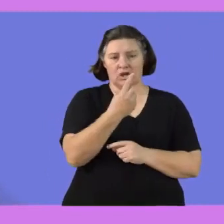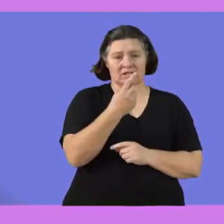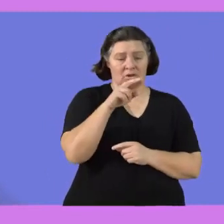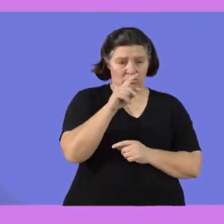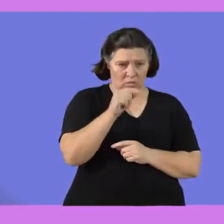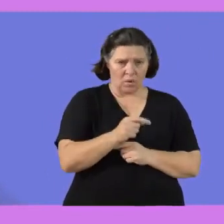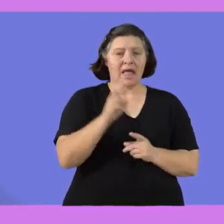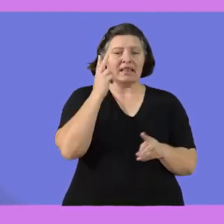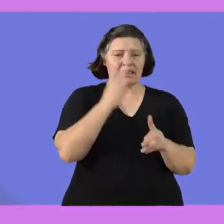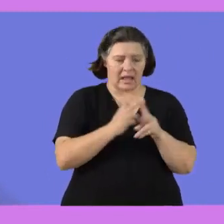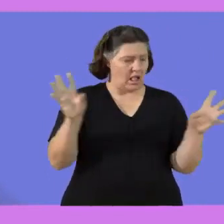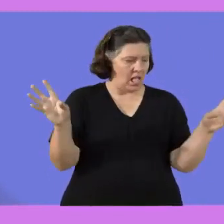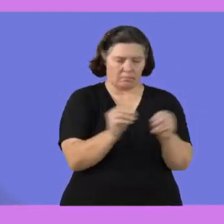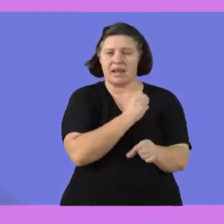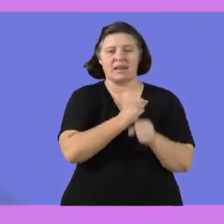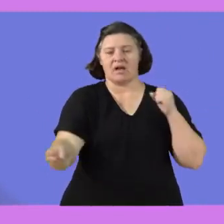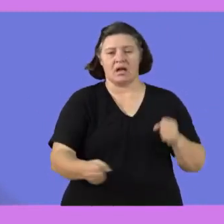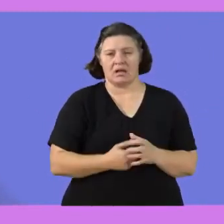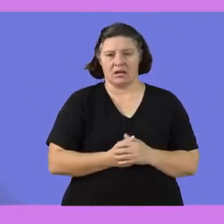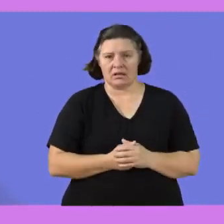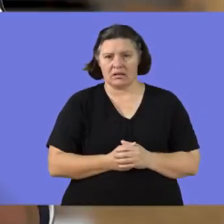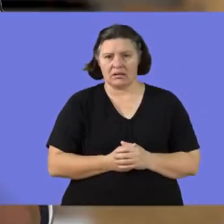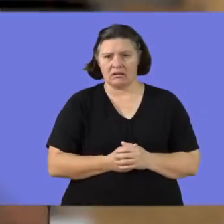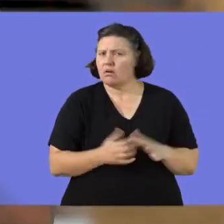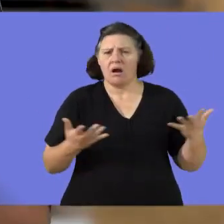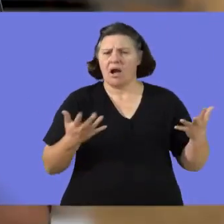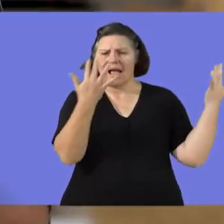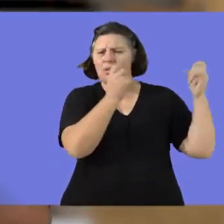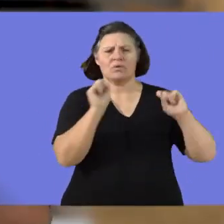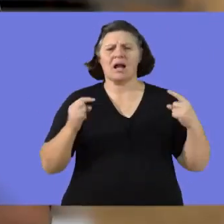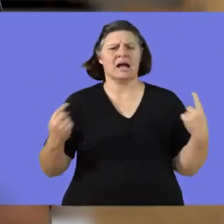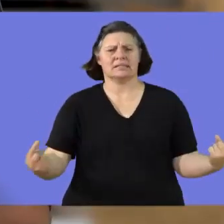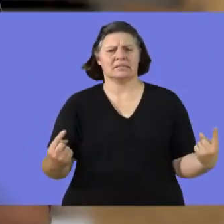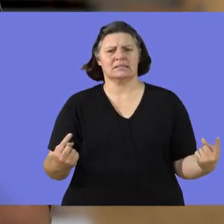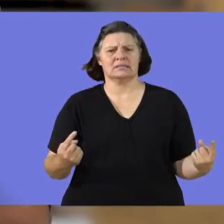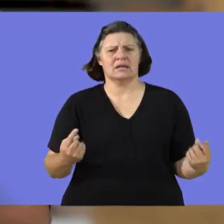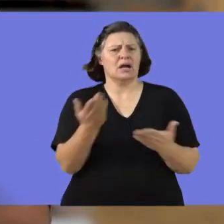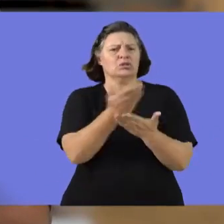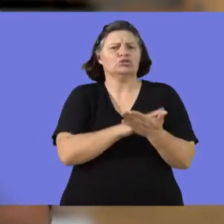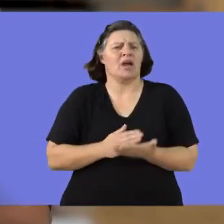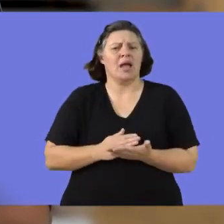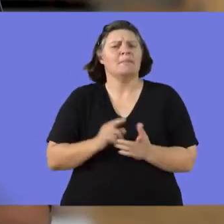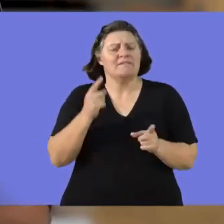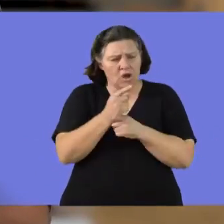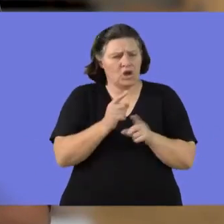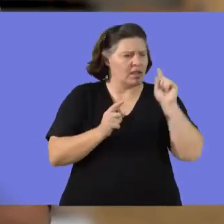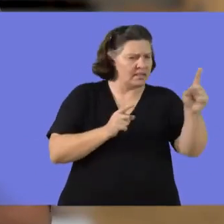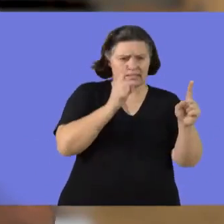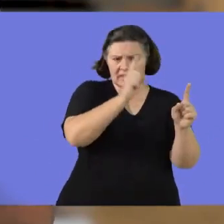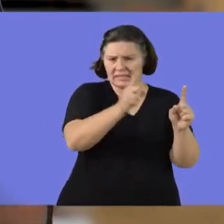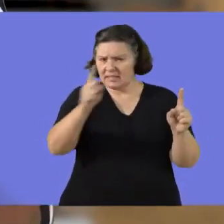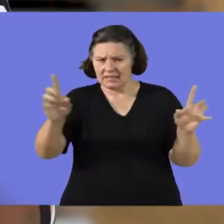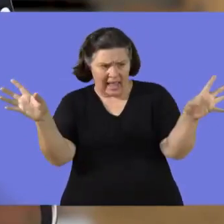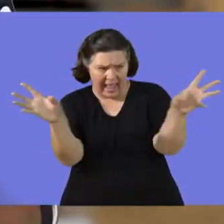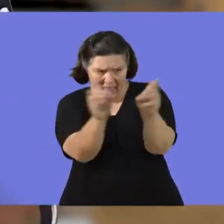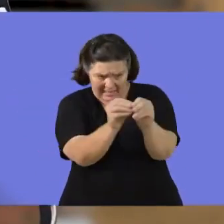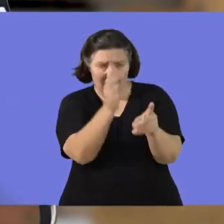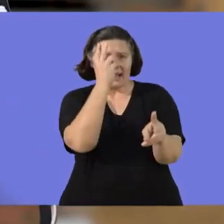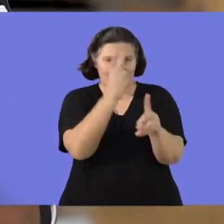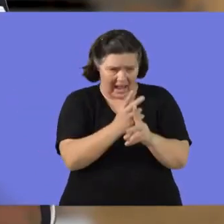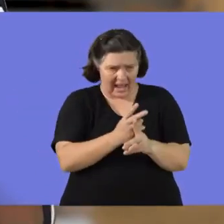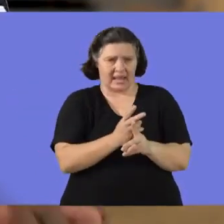when calculating the value to be shared. Remember, there's no way you can calculate the value to be shared before you can calculate